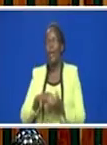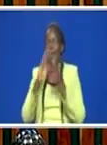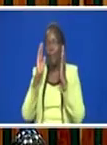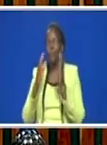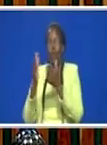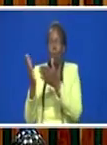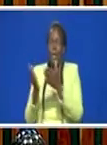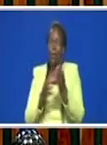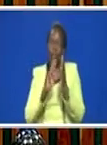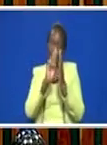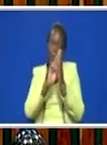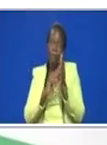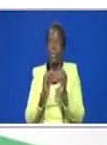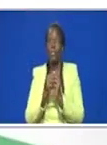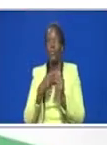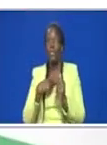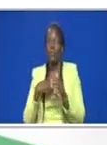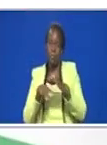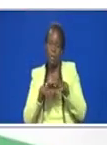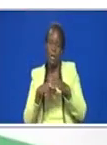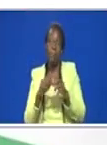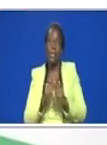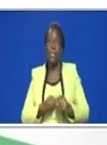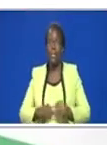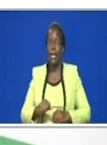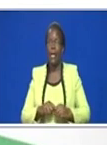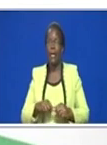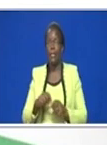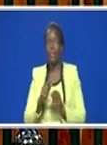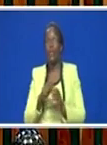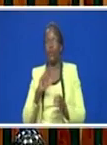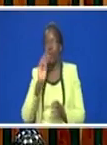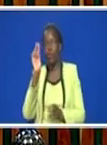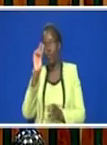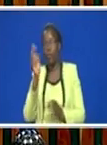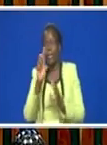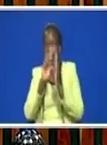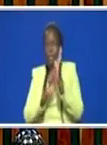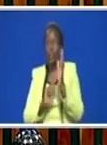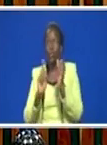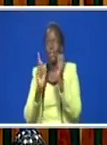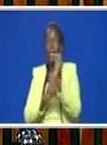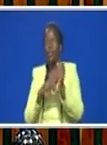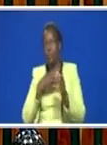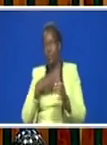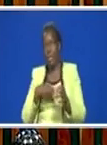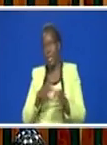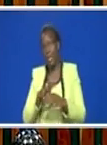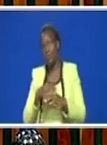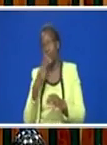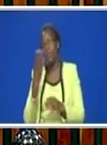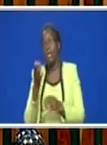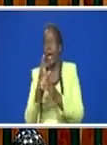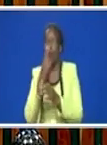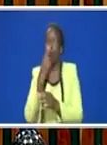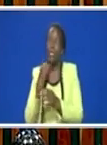Welcome to Revise with me, Primary Science. We're going to look at Lesson 6. And as we get into this, I'd want us to look